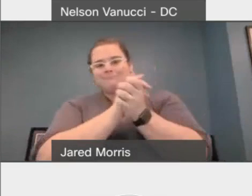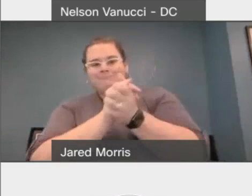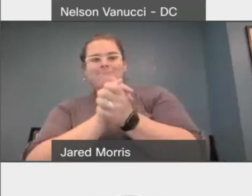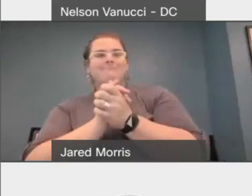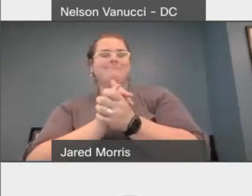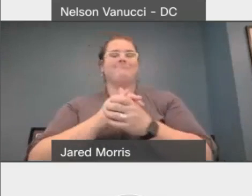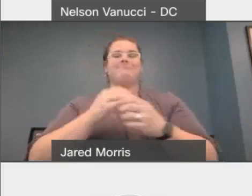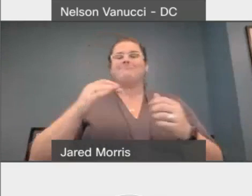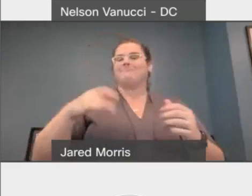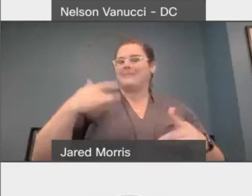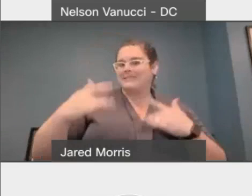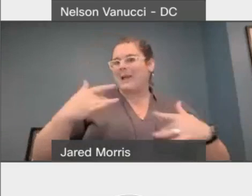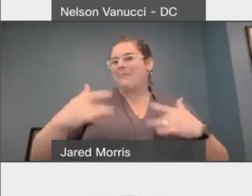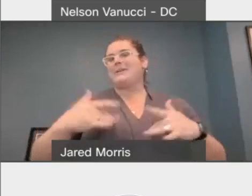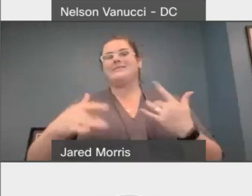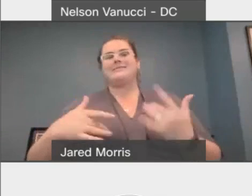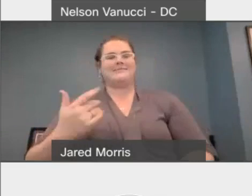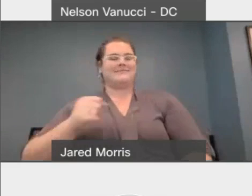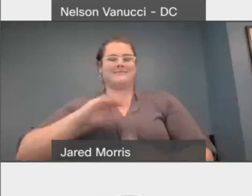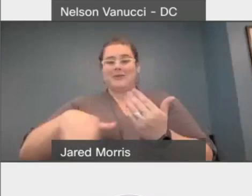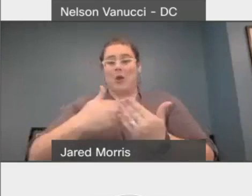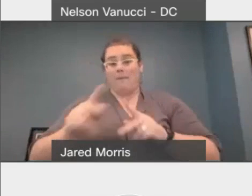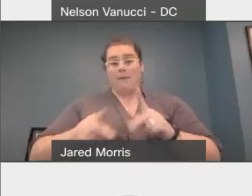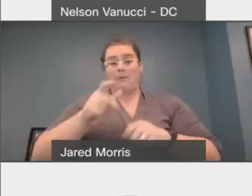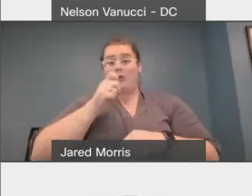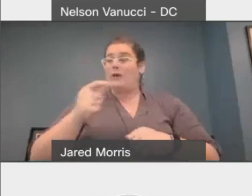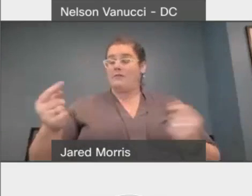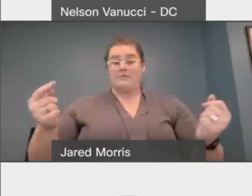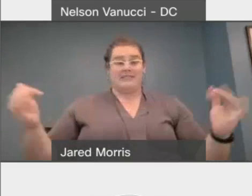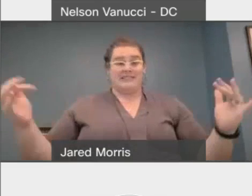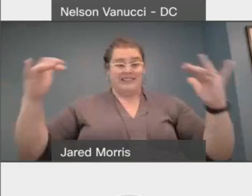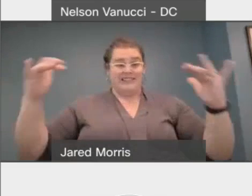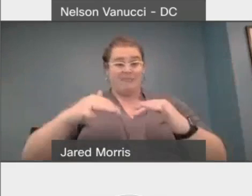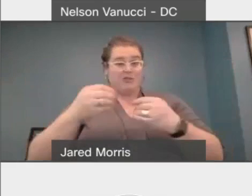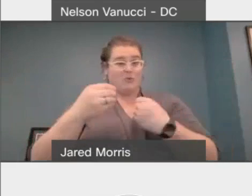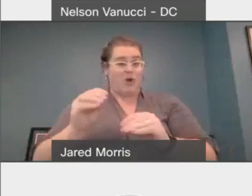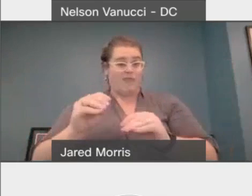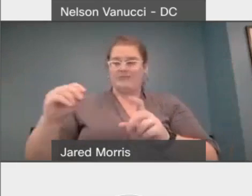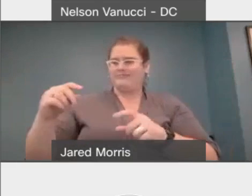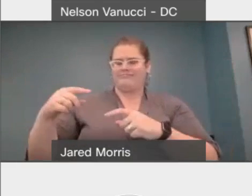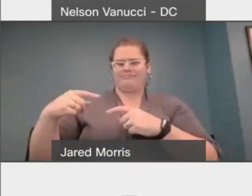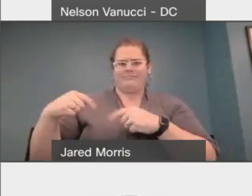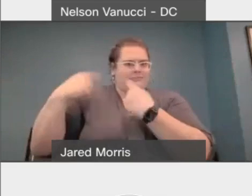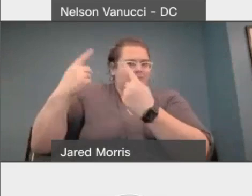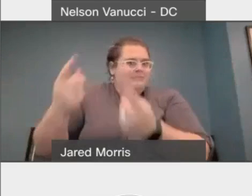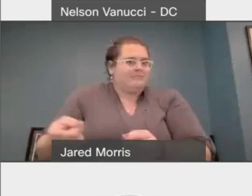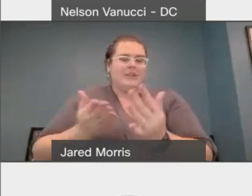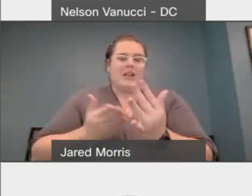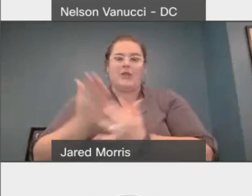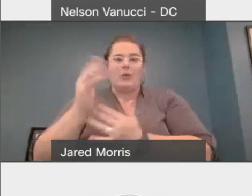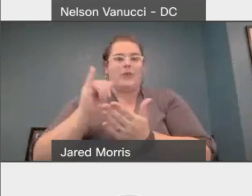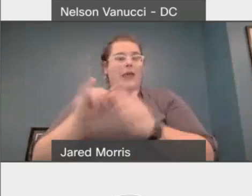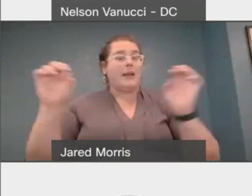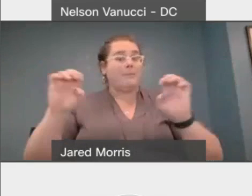we, those who've been coming in like to the office throughout the onset of the public health emergency, have been getting